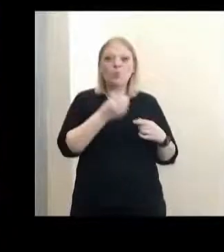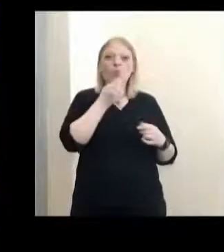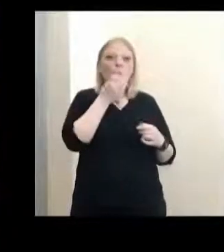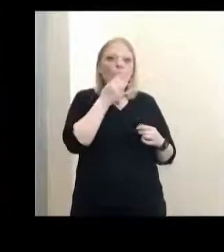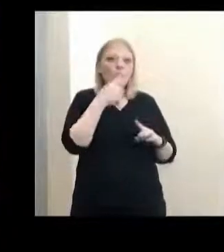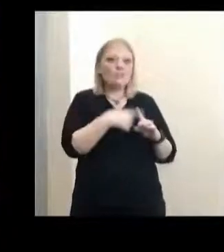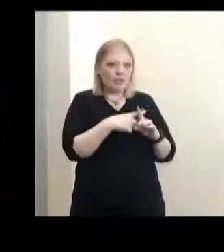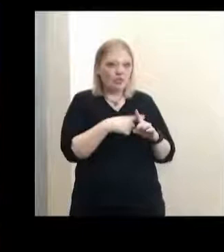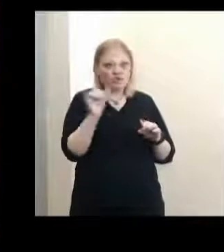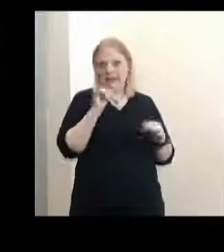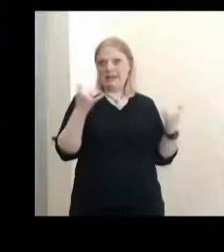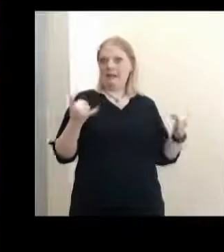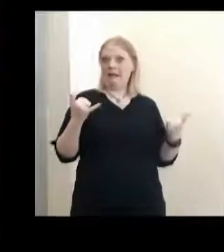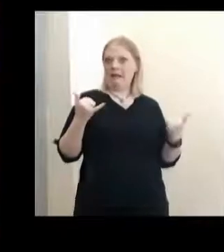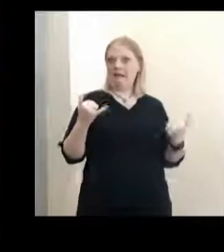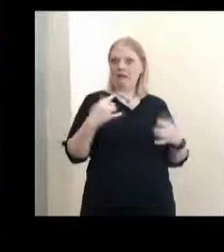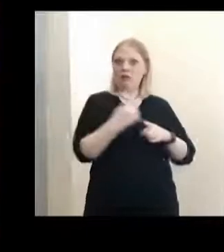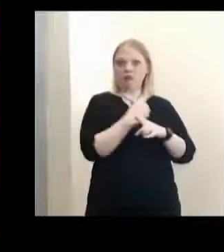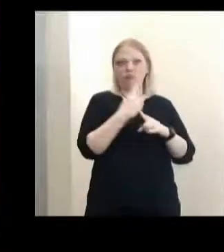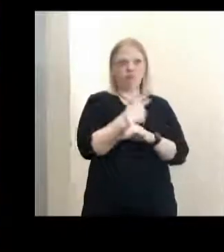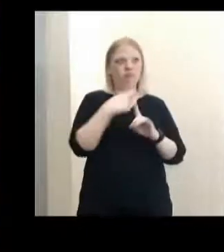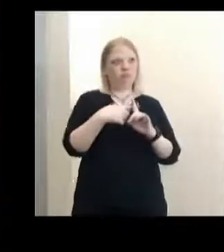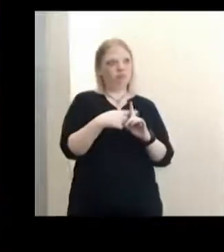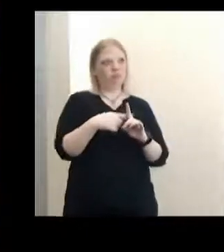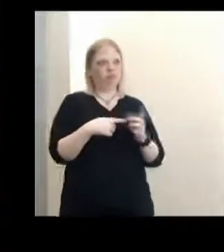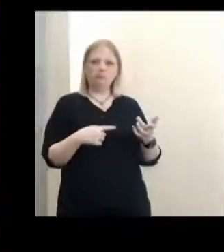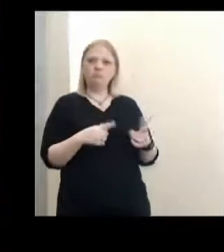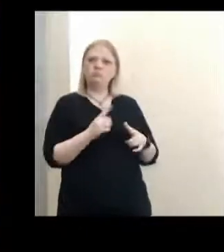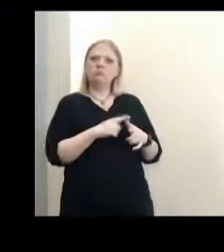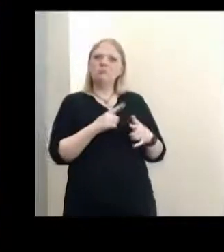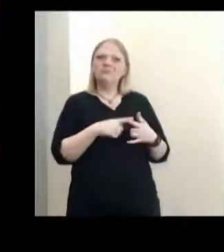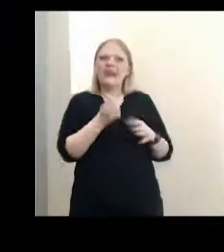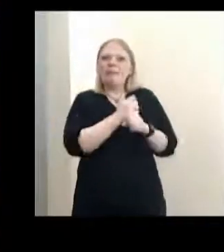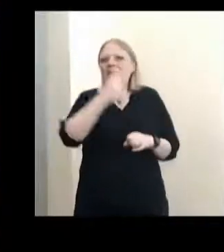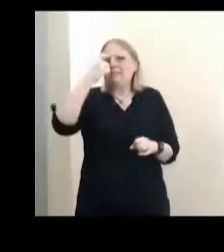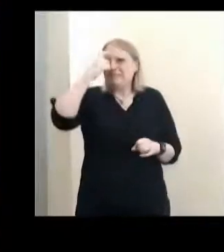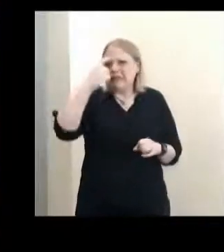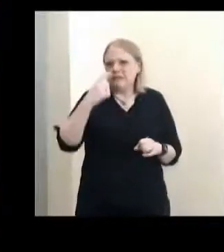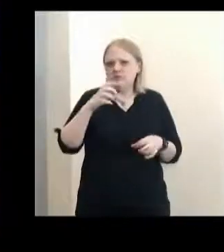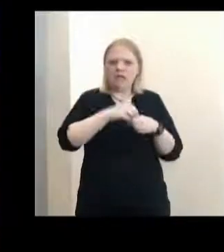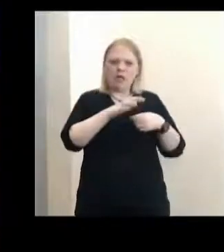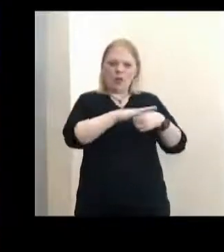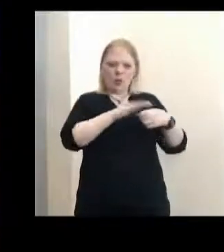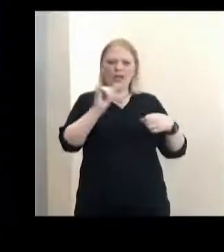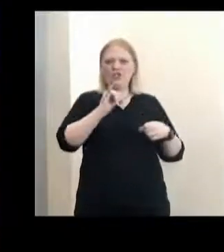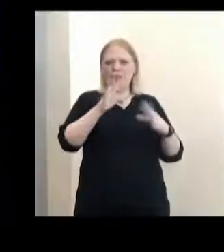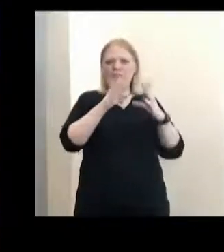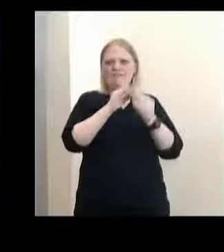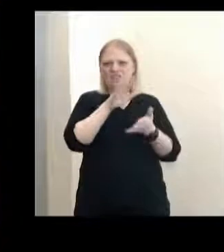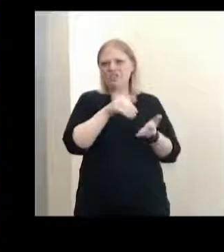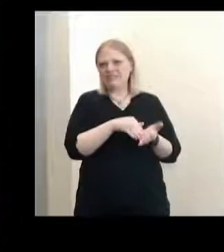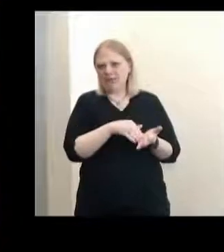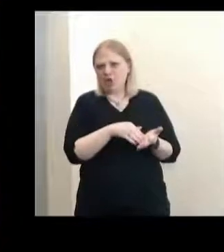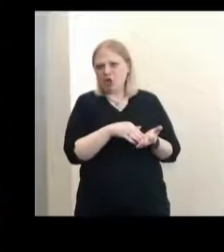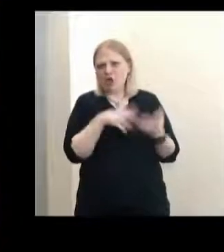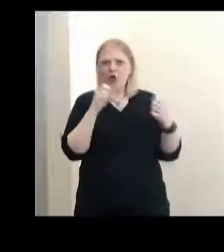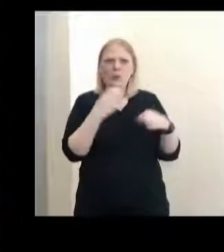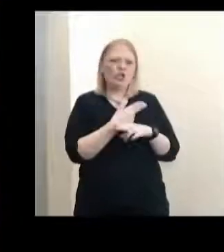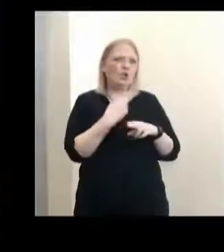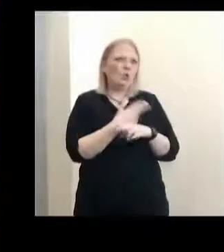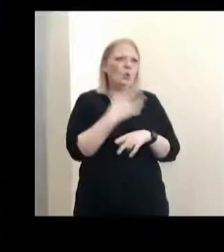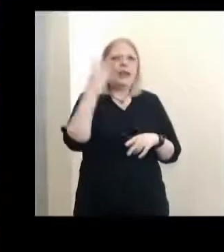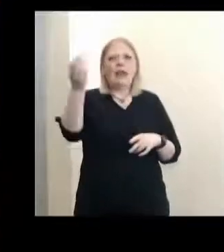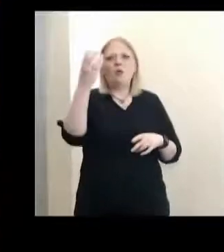we have today as being the regular temperature, it would really make no sense to do that in a location like the convention center if we could utilize a outdoor